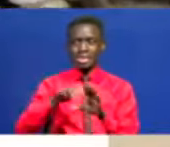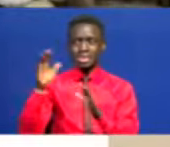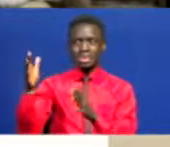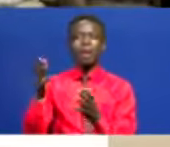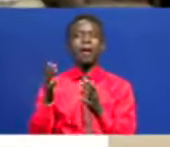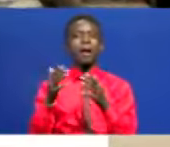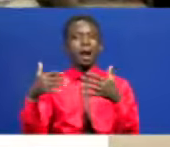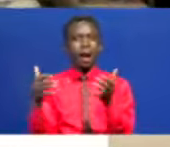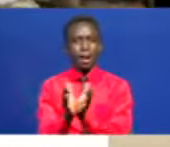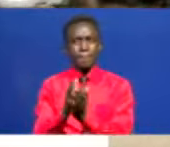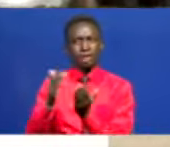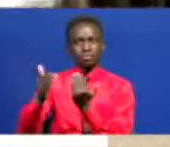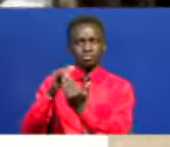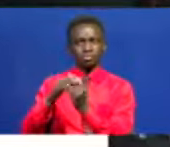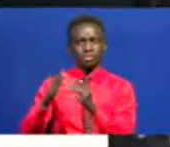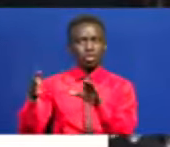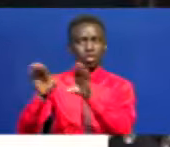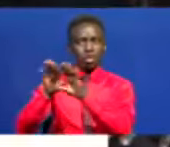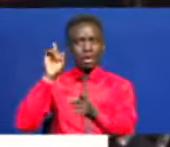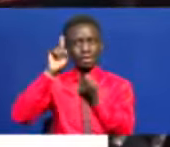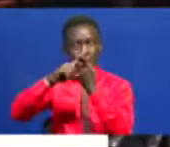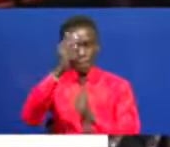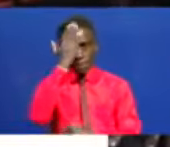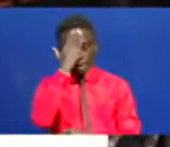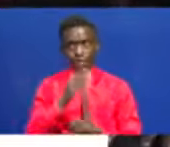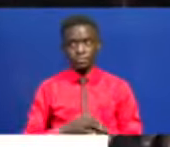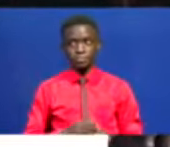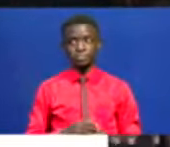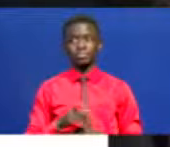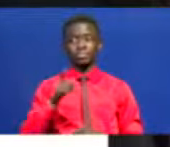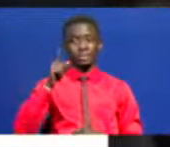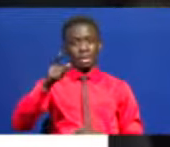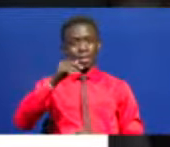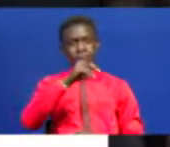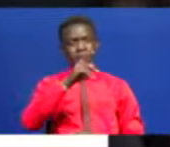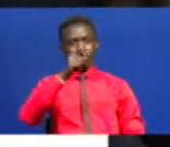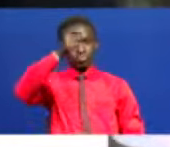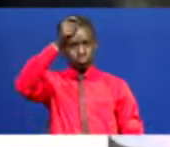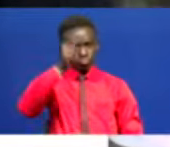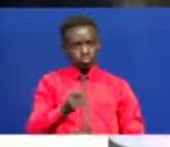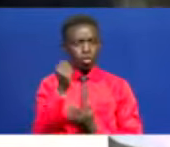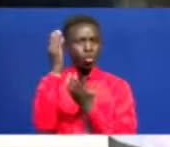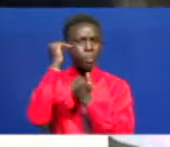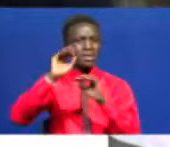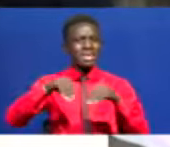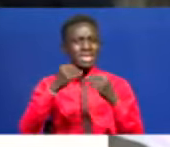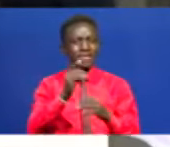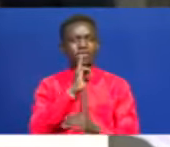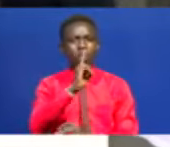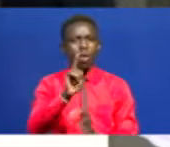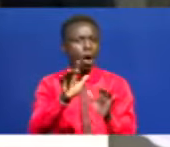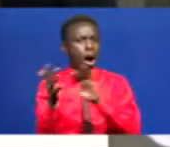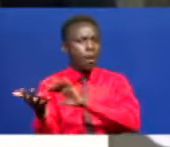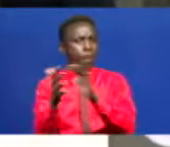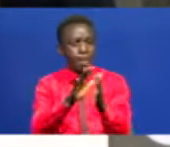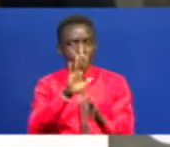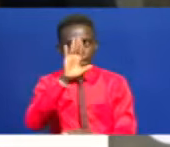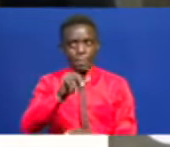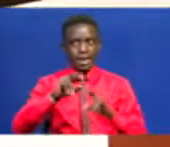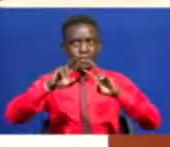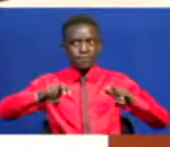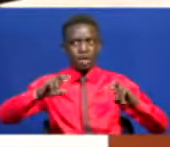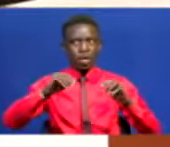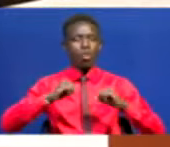detained until Monday 2 p.m. The magistrate is expected to give direction on a request by the investigating officer to have the